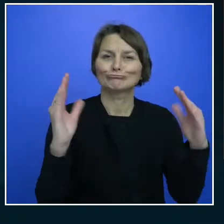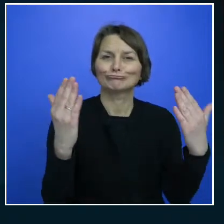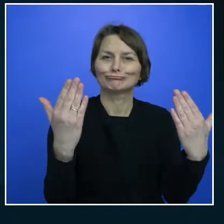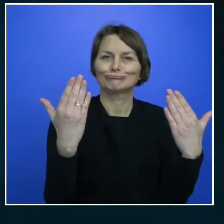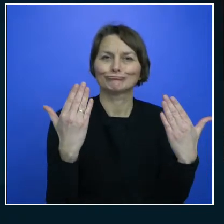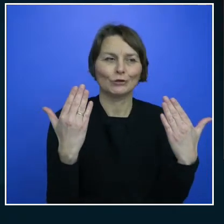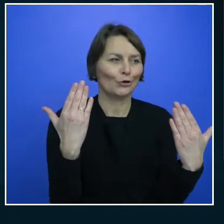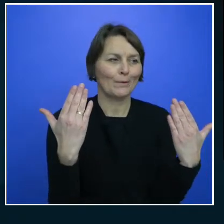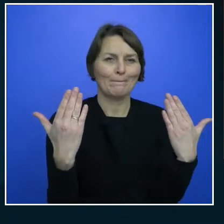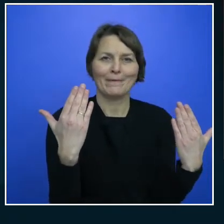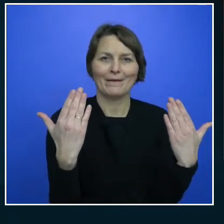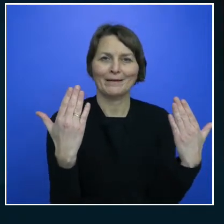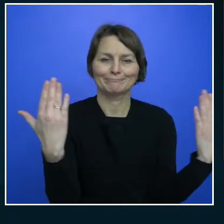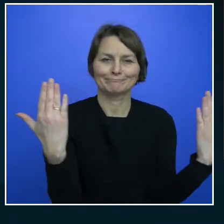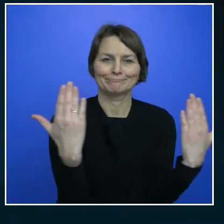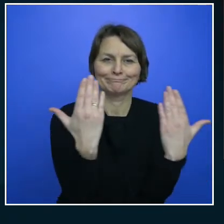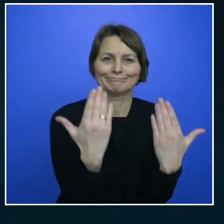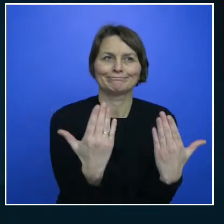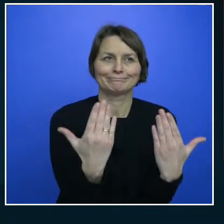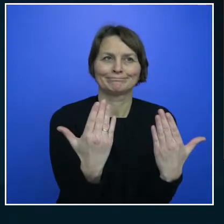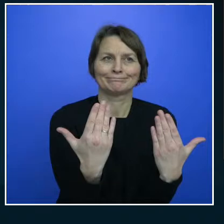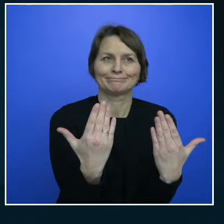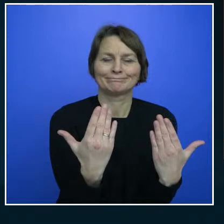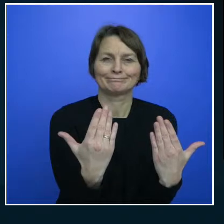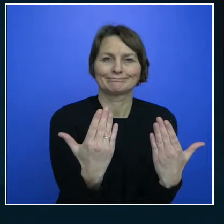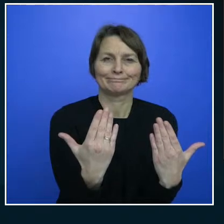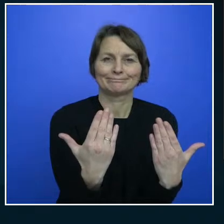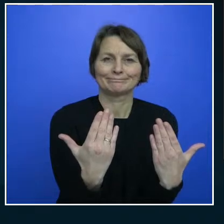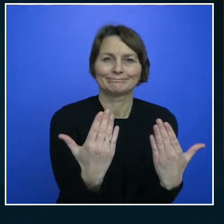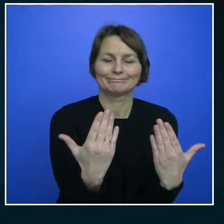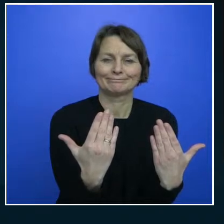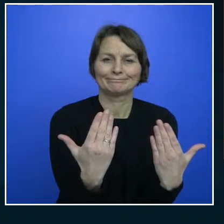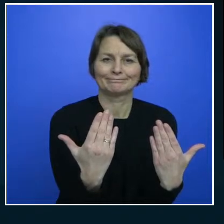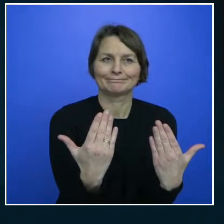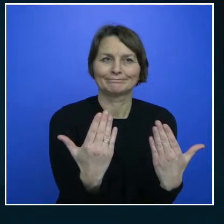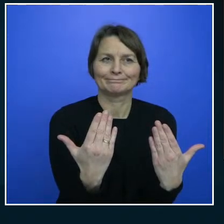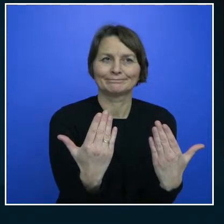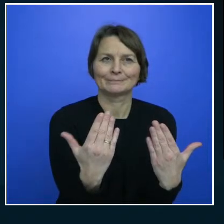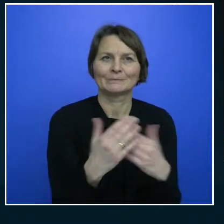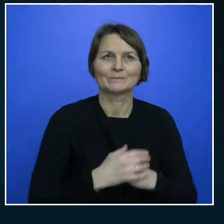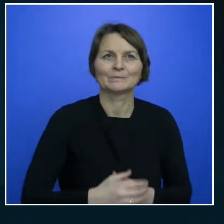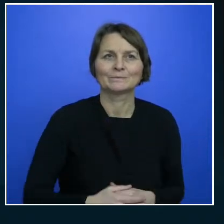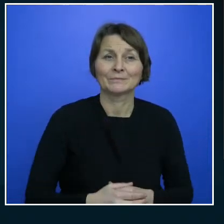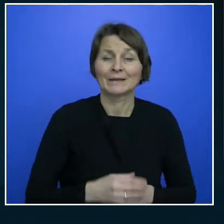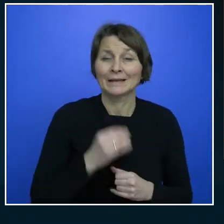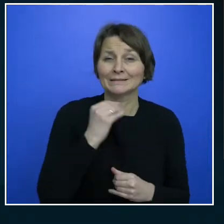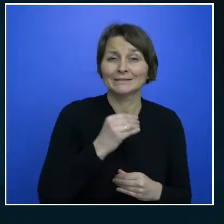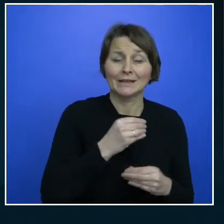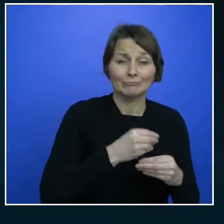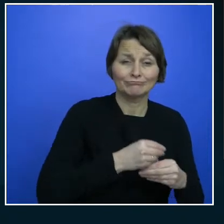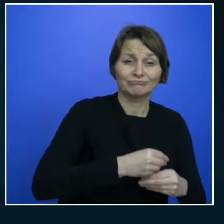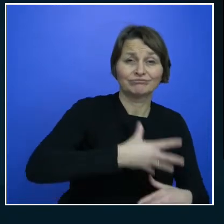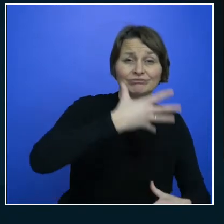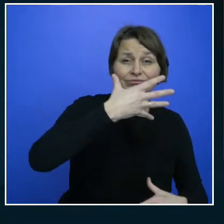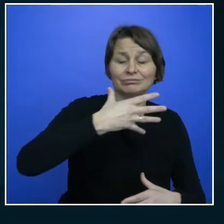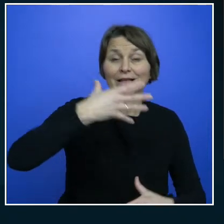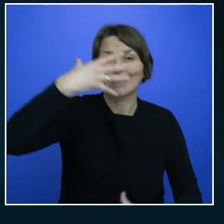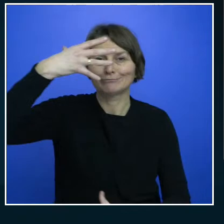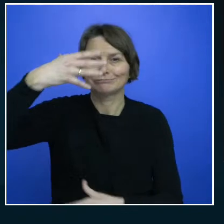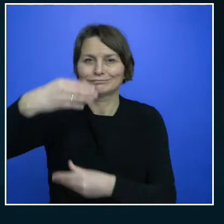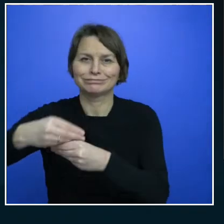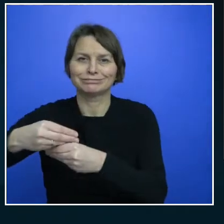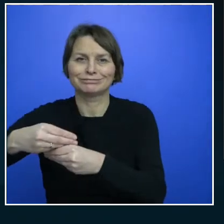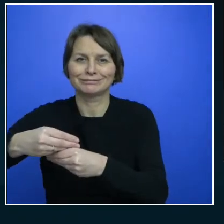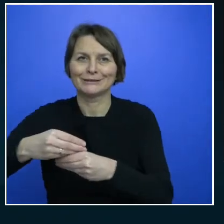And again, I will not keep on saying this, but we went from 94 lines towards 125.